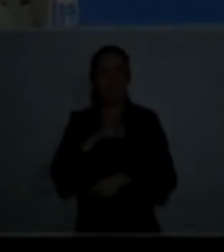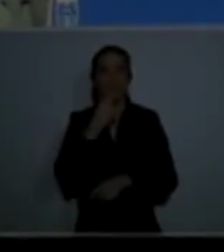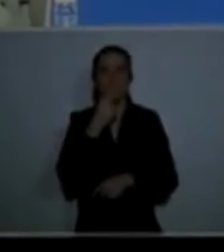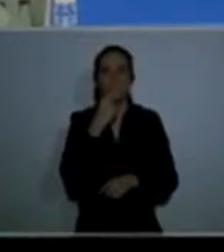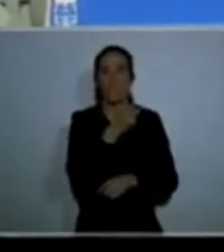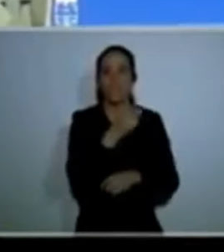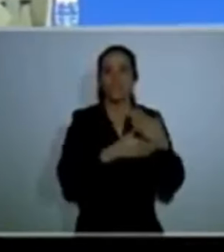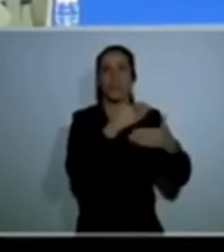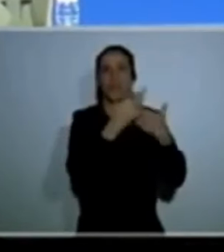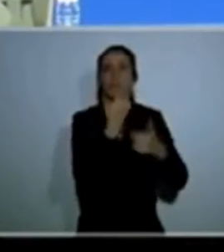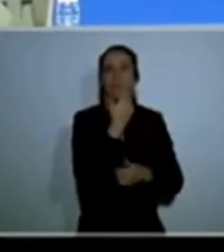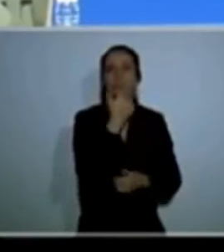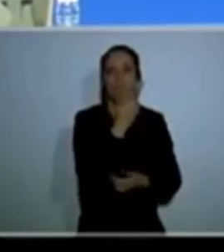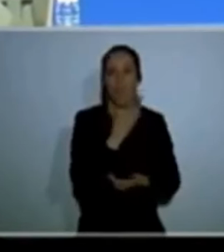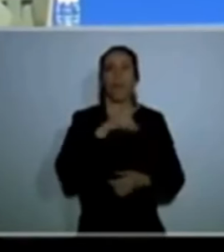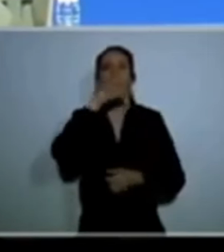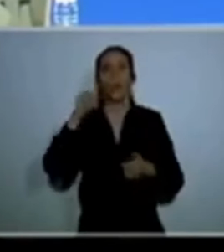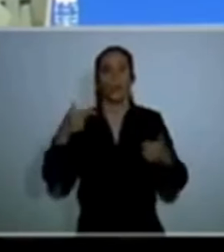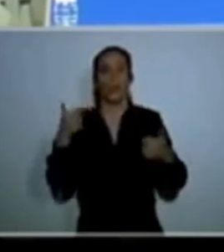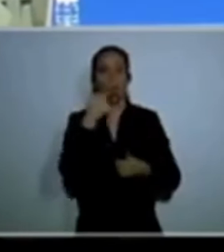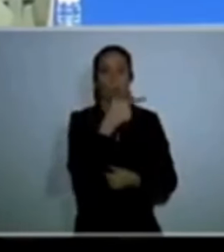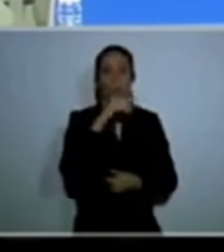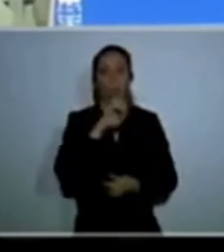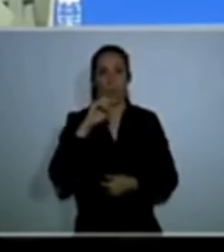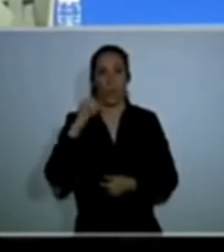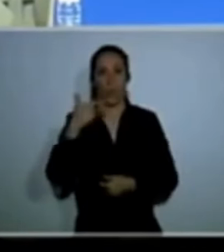medal. Would defeat Yahoo, that people would search,